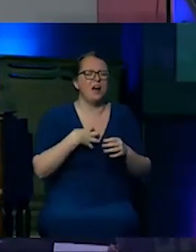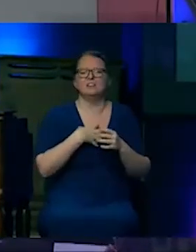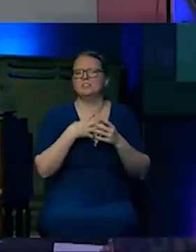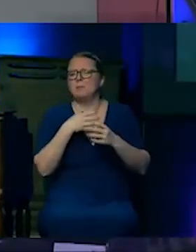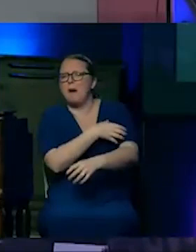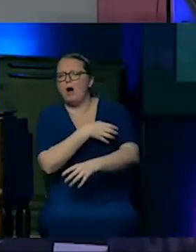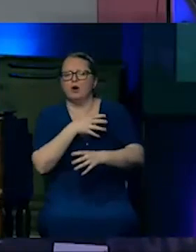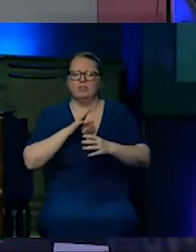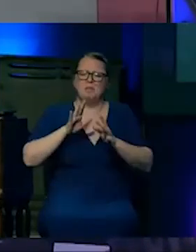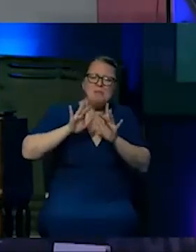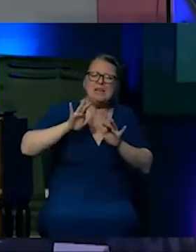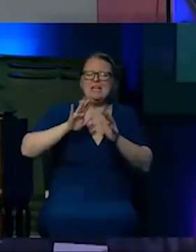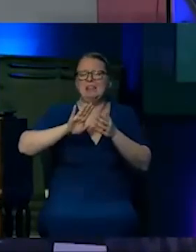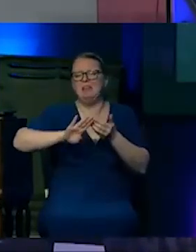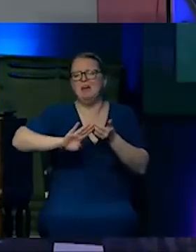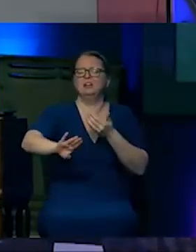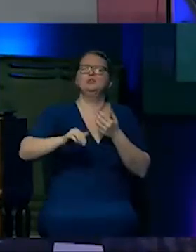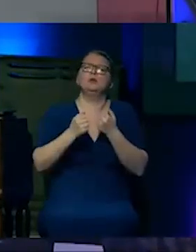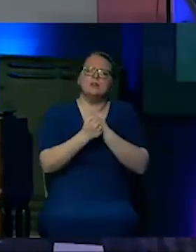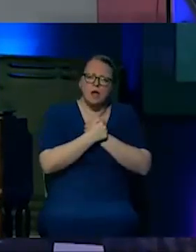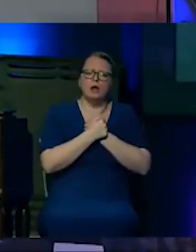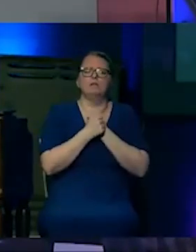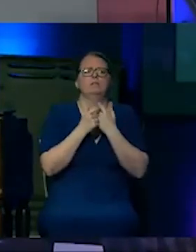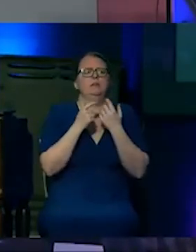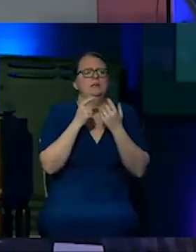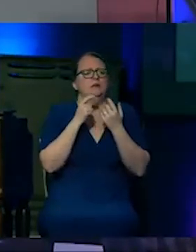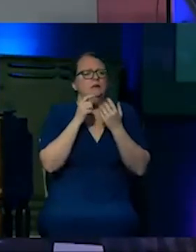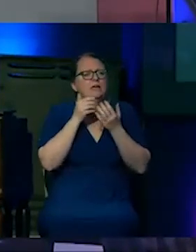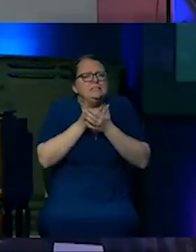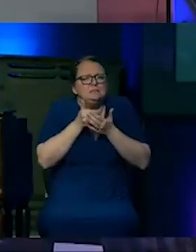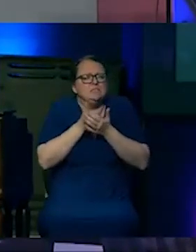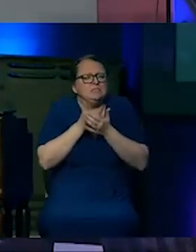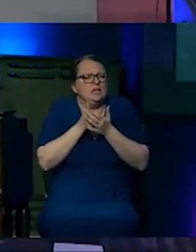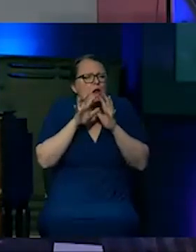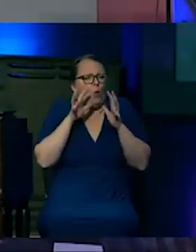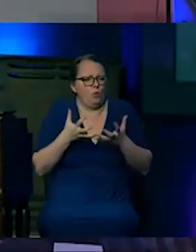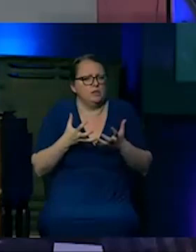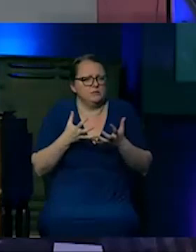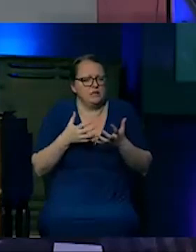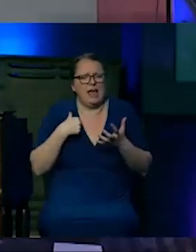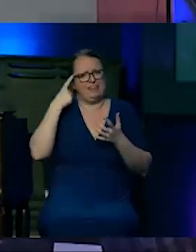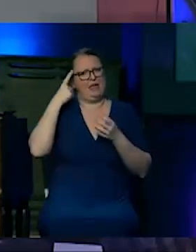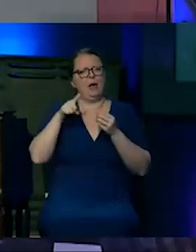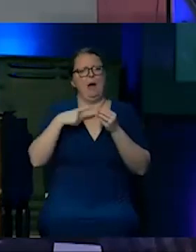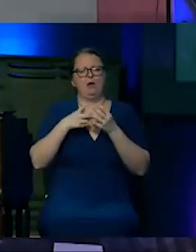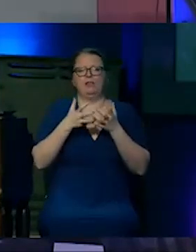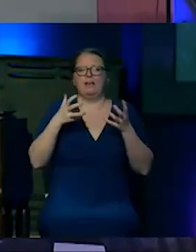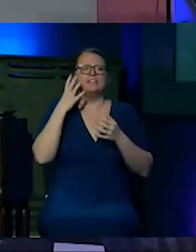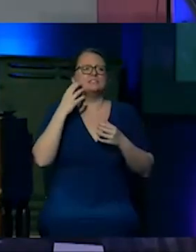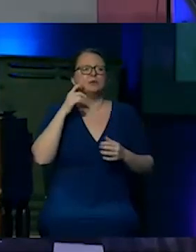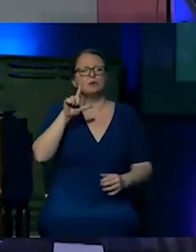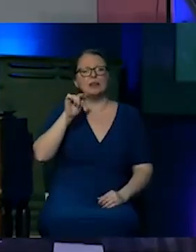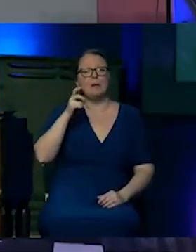away to love and joy, intimacy, unity, and wholeness. I think a lot about the experience of a leper with